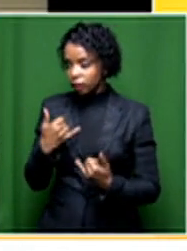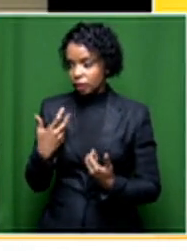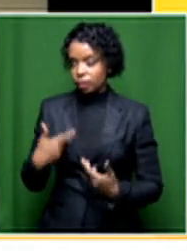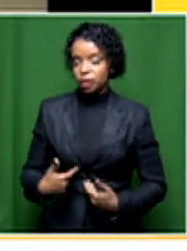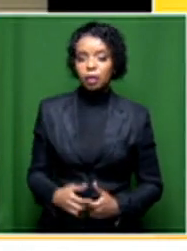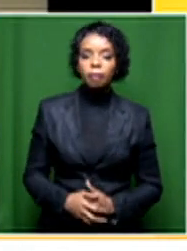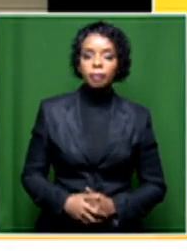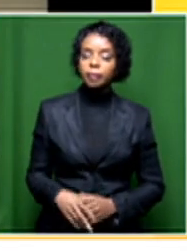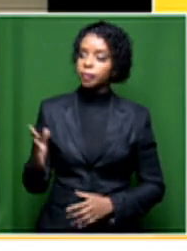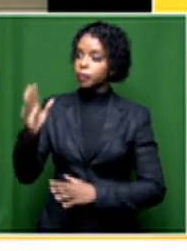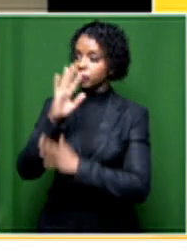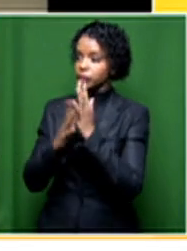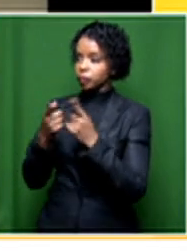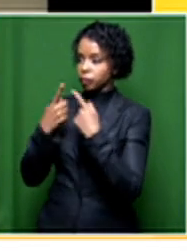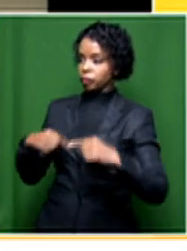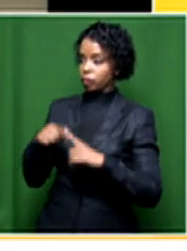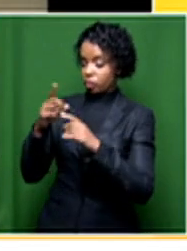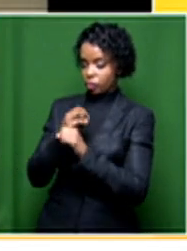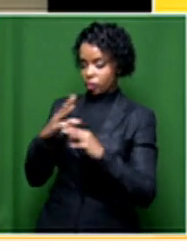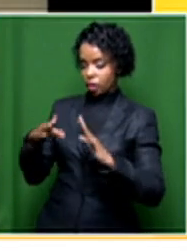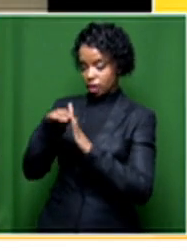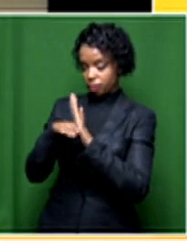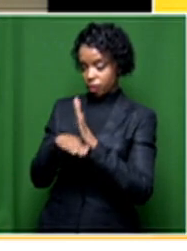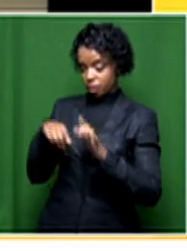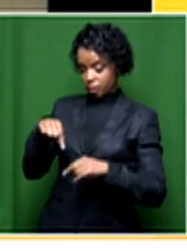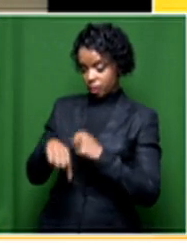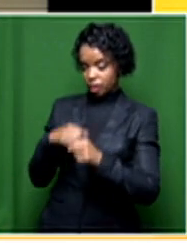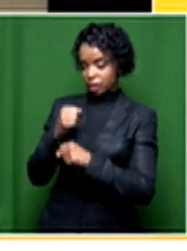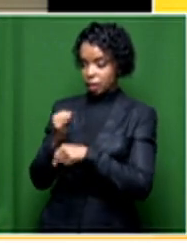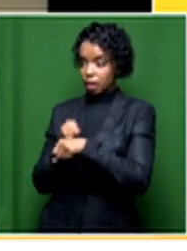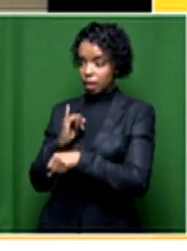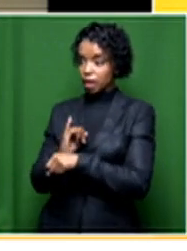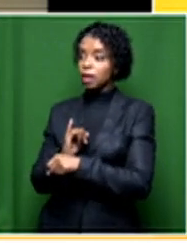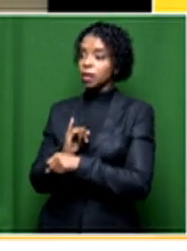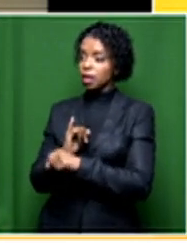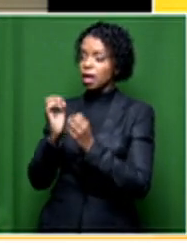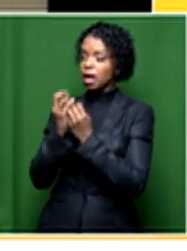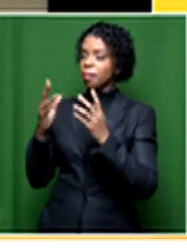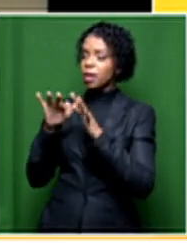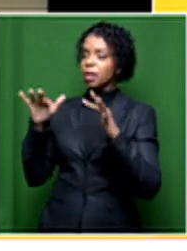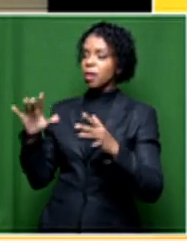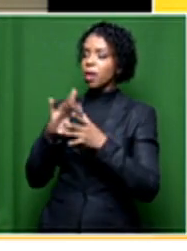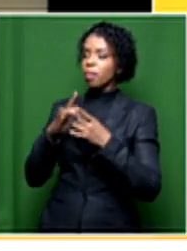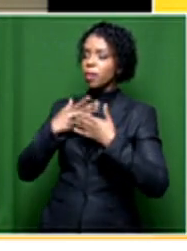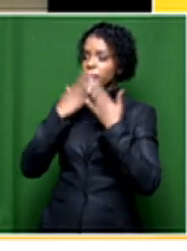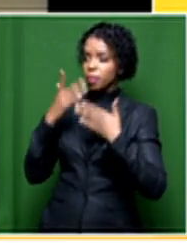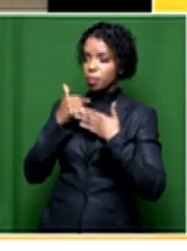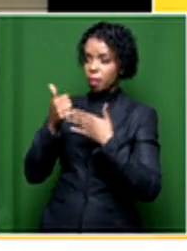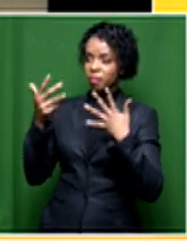Bas, tell us, you've started this program earlier this year. How many homeless people have you helped since